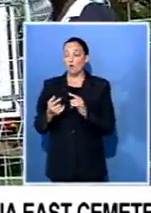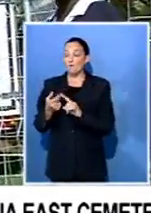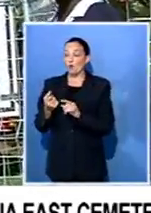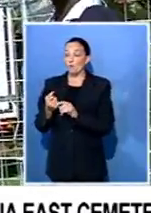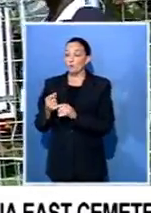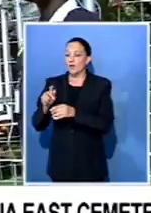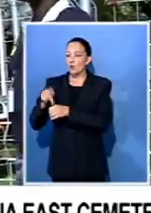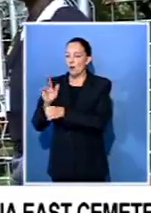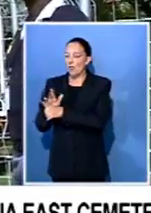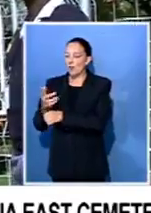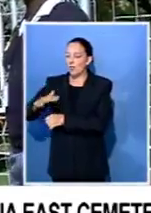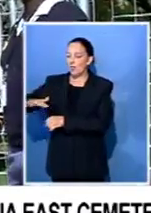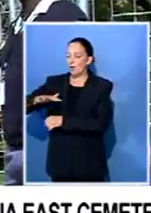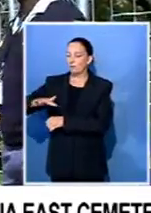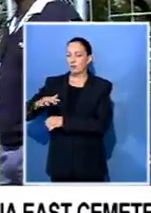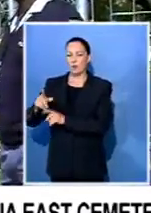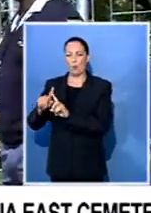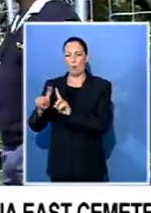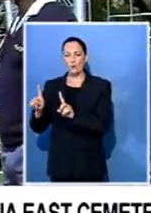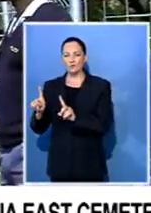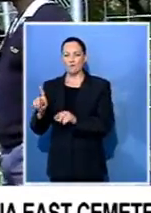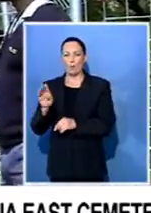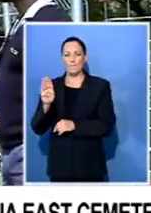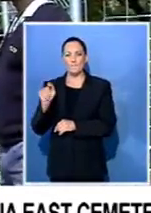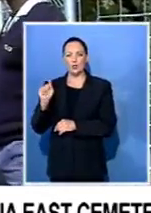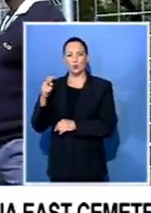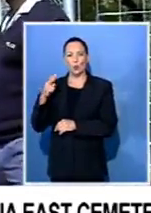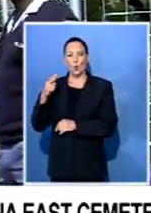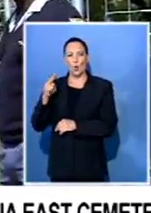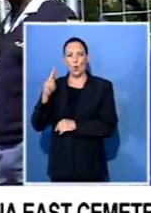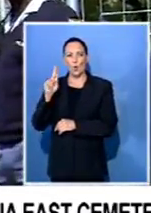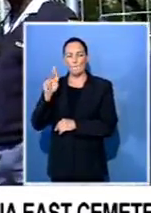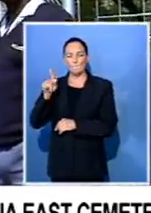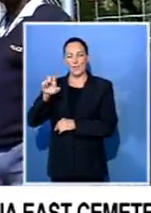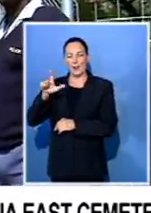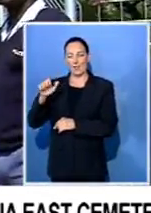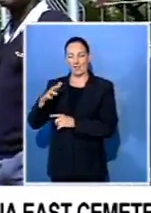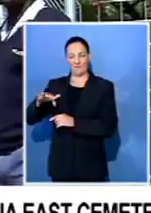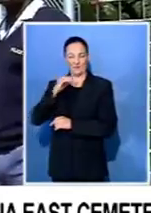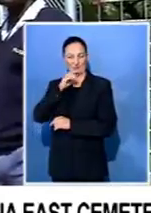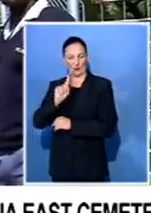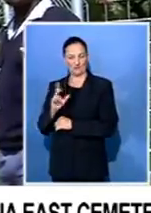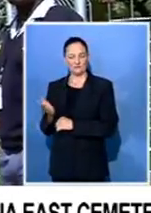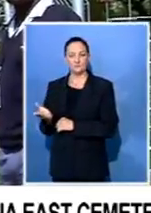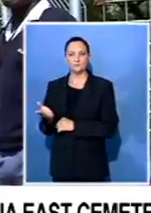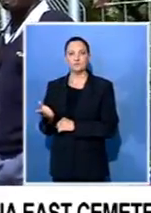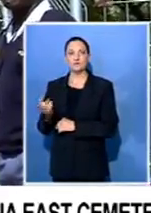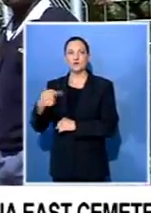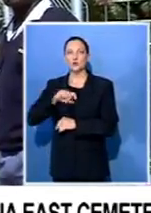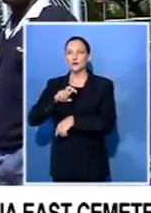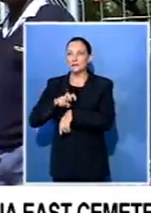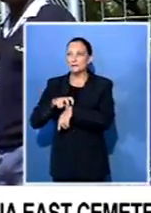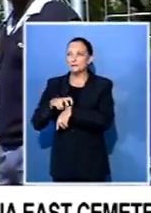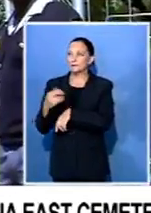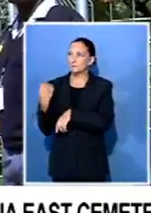what he has been credited for, Batupili? What does this mean? And you heard even the president saying that a question that we should continuously